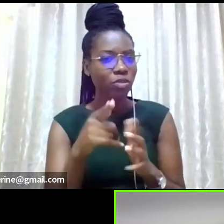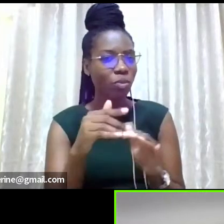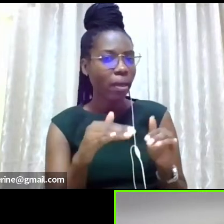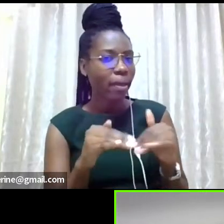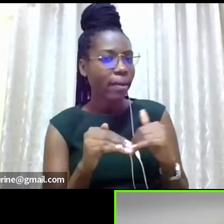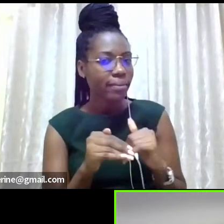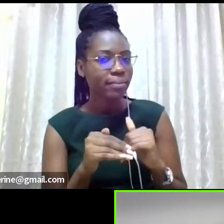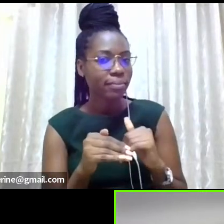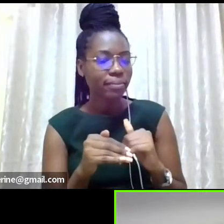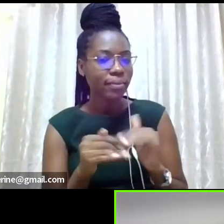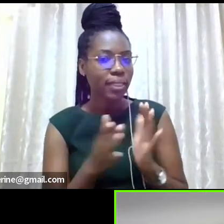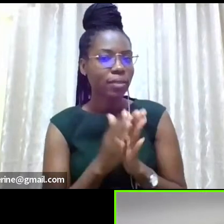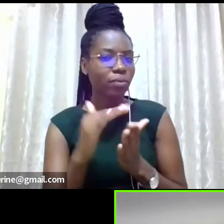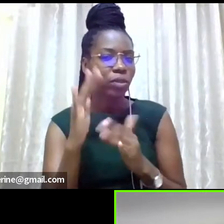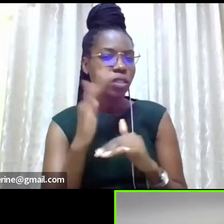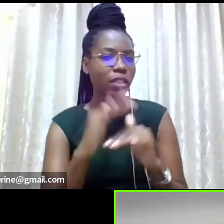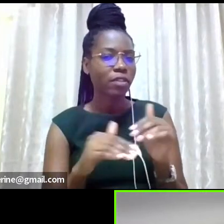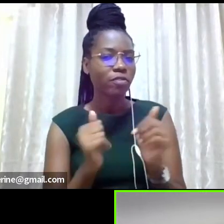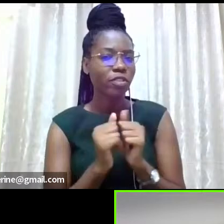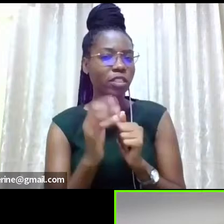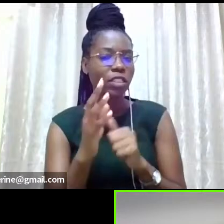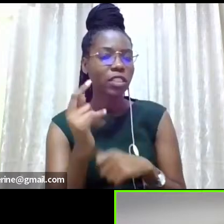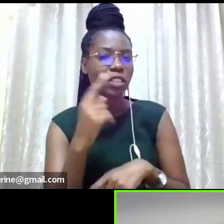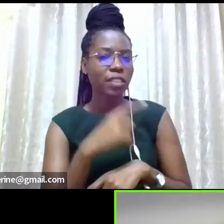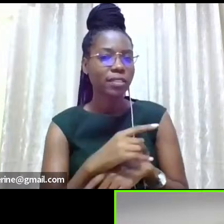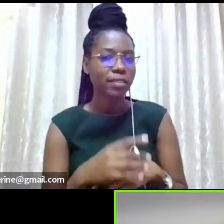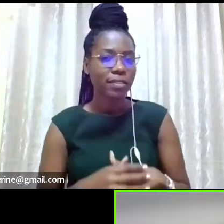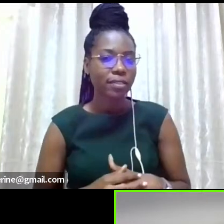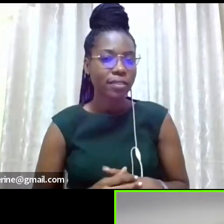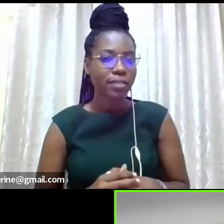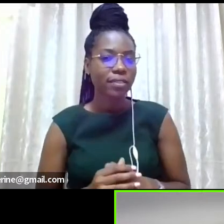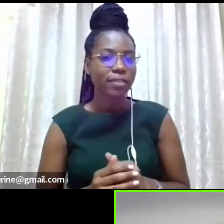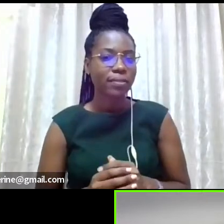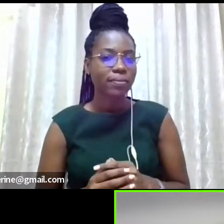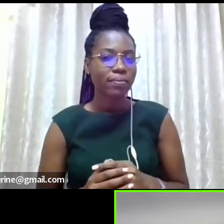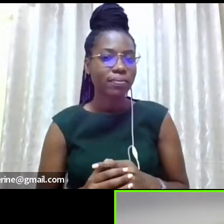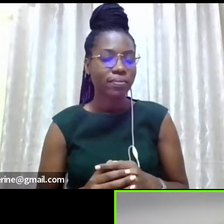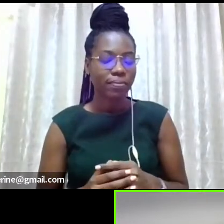it is more than 14 days? And you want to answer that?